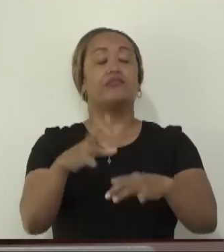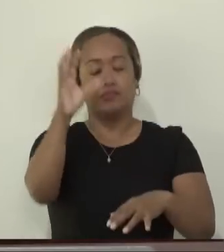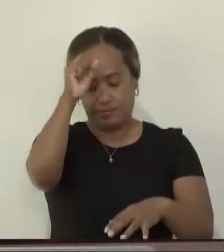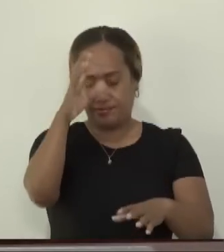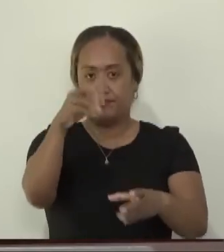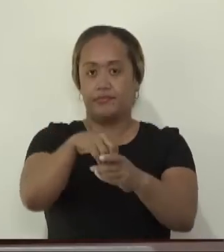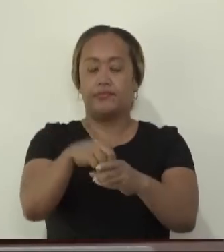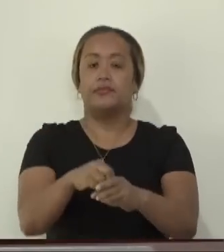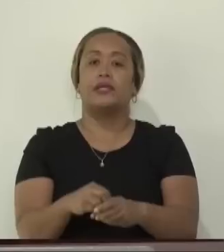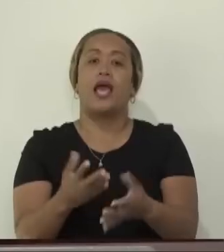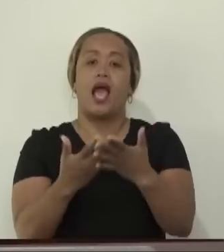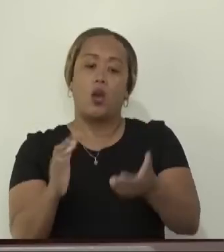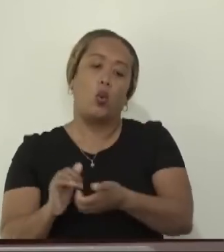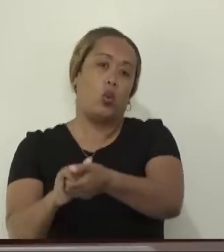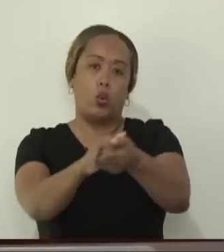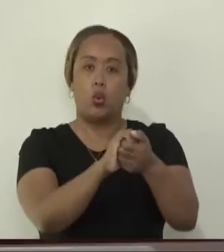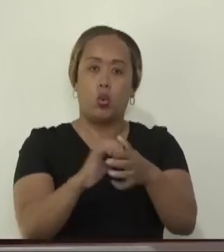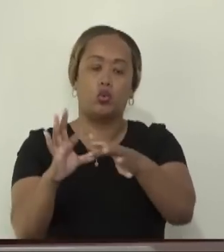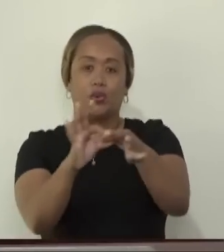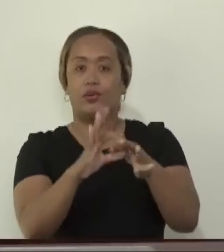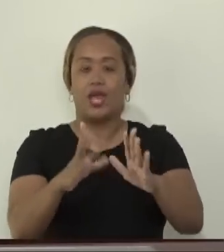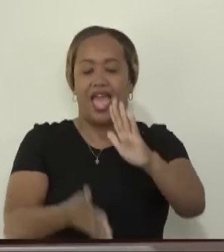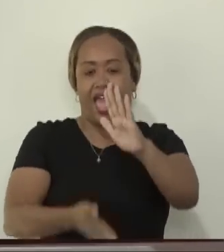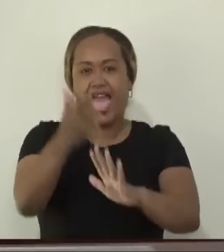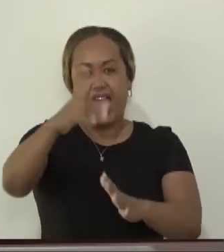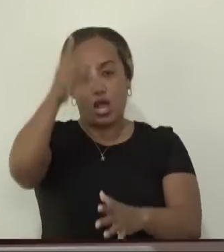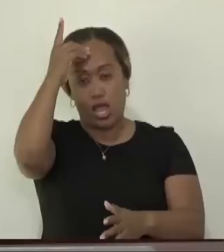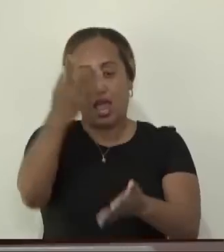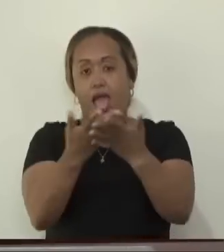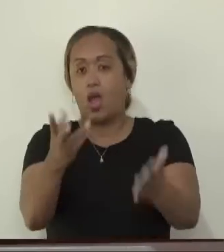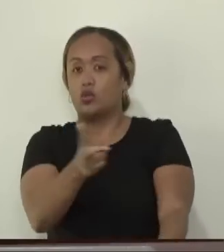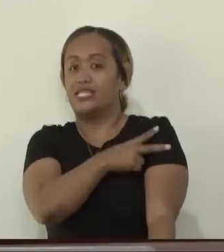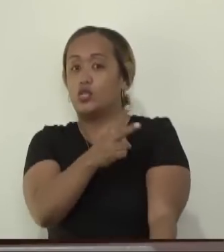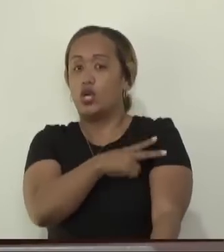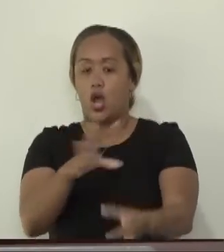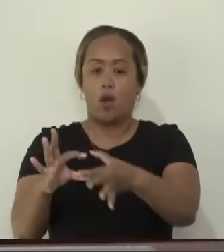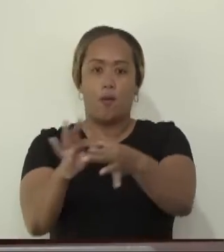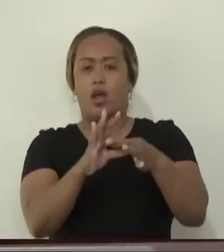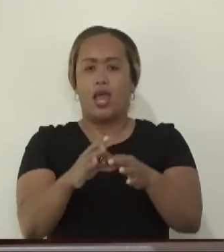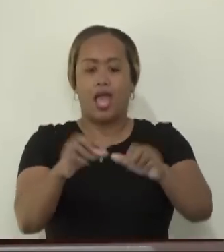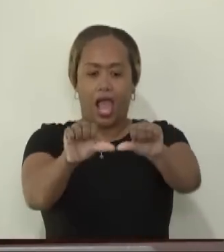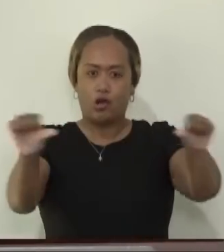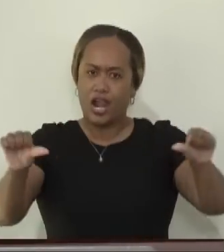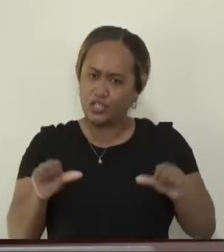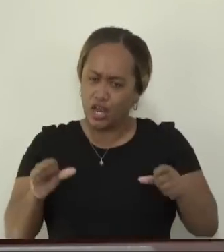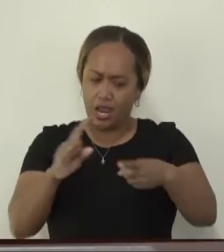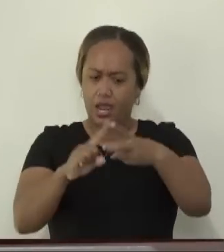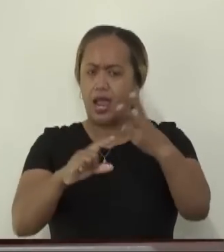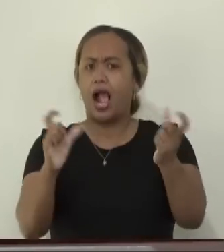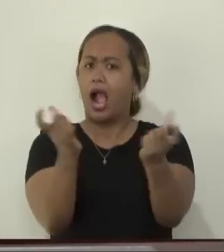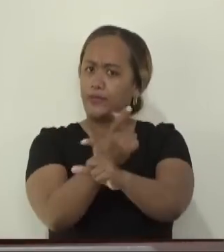more collaboration on higher education, on security cooperation, on agriculture, on climate